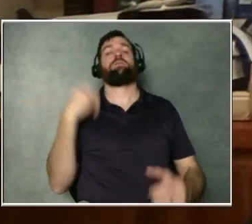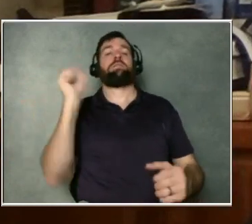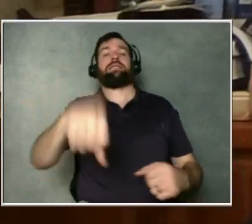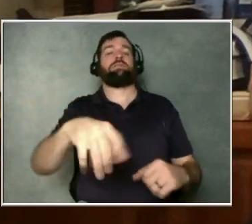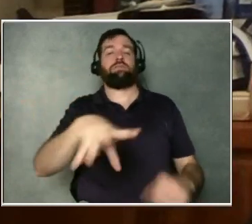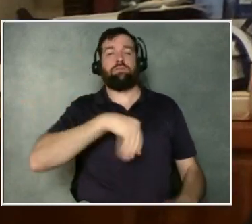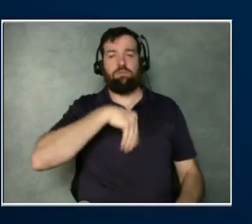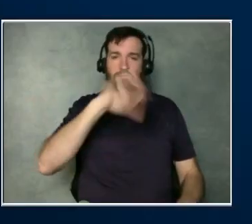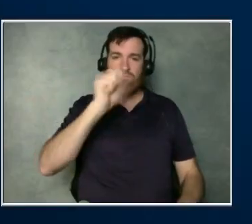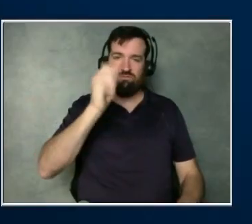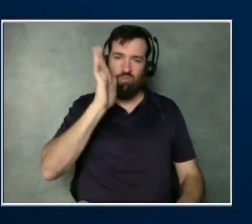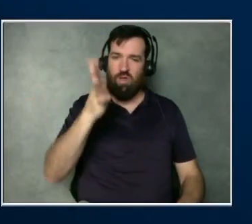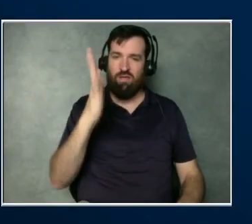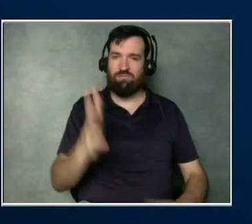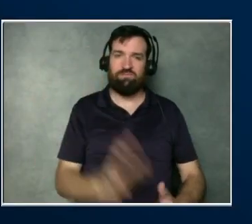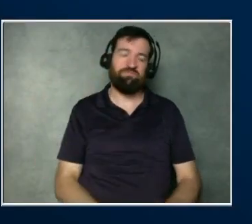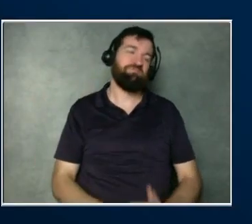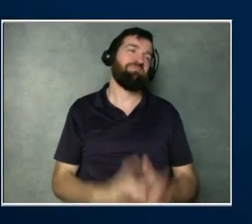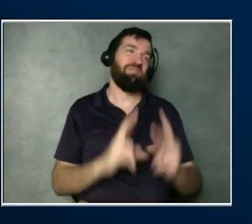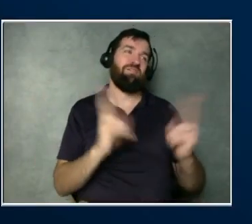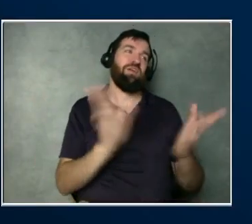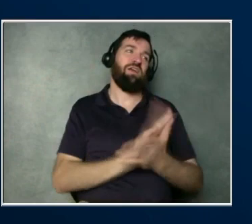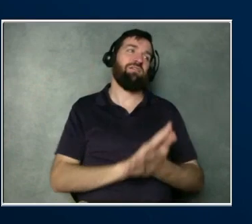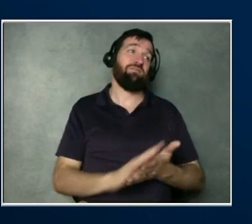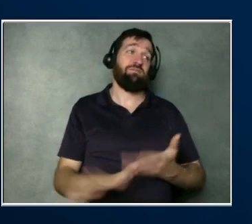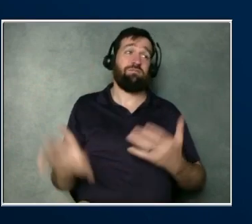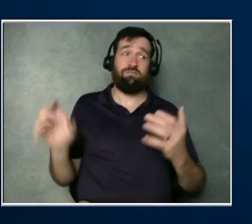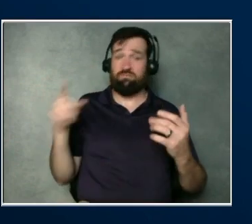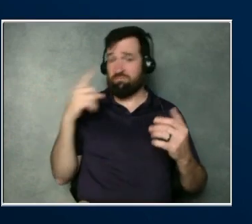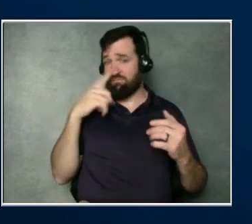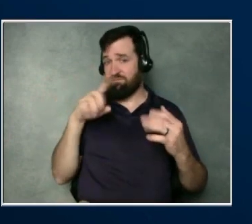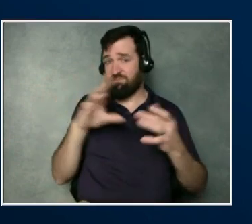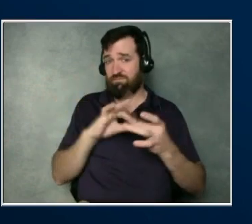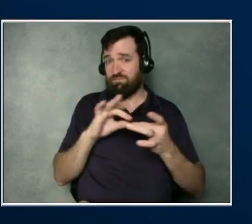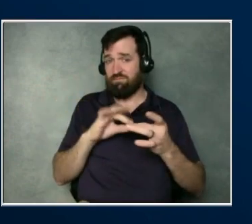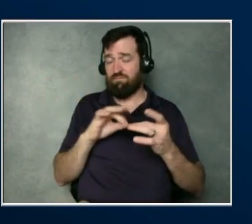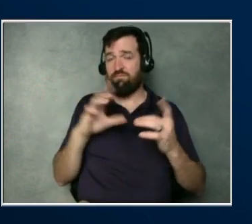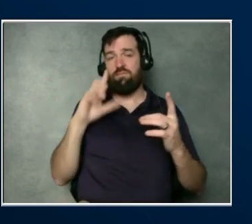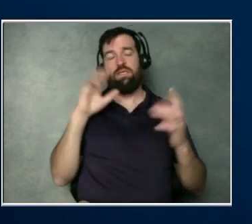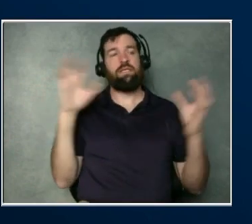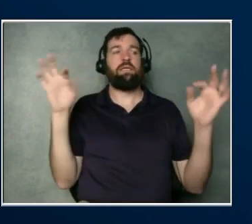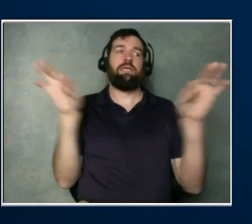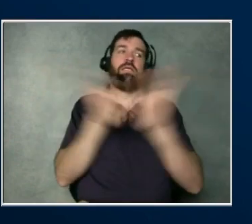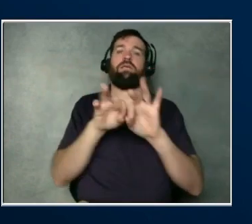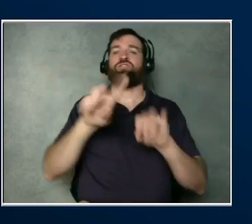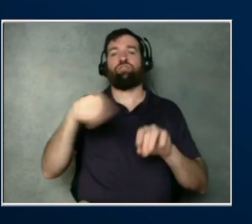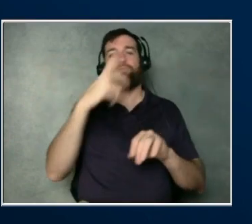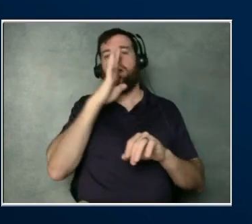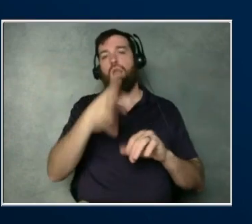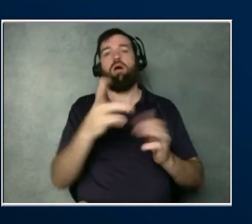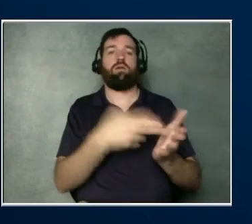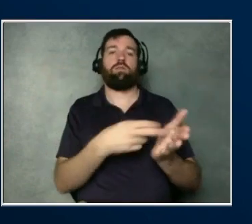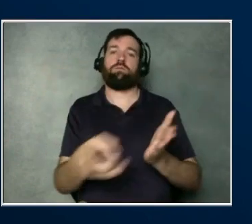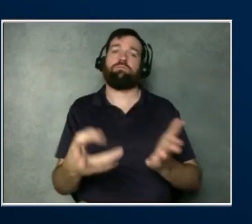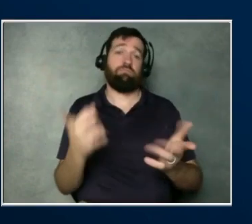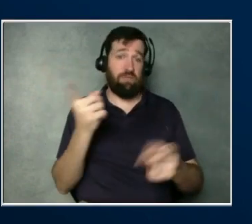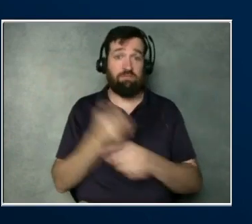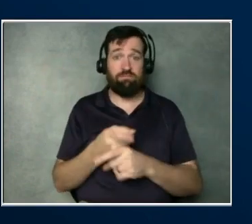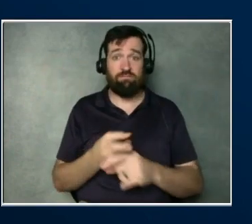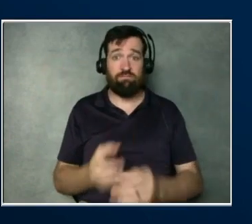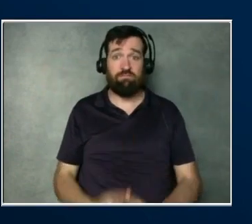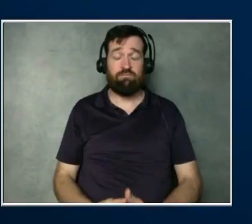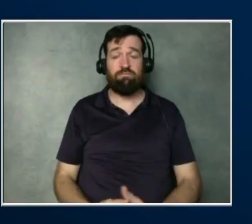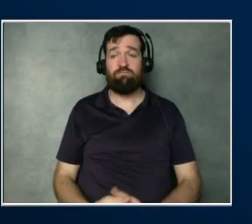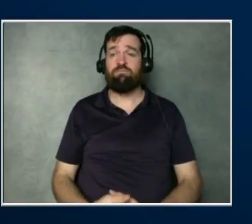show. You're very kind. Can I just say, I think the key is to just be honest, right? Yeah. You've heard us say all the